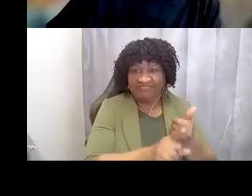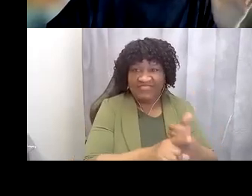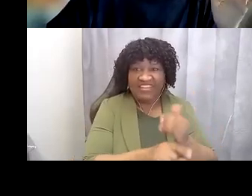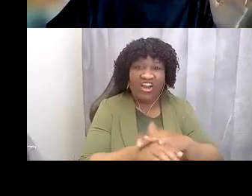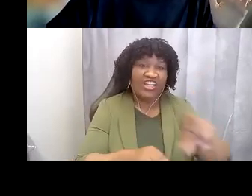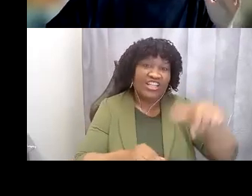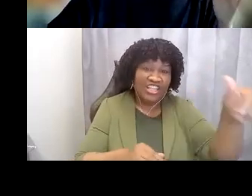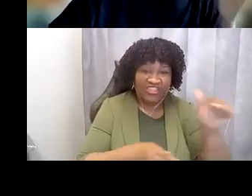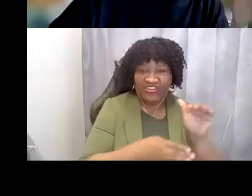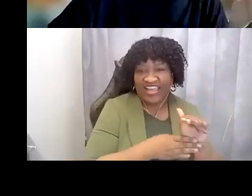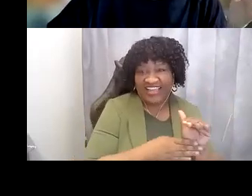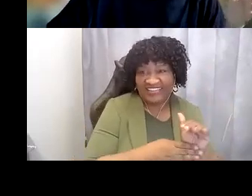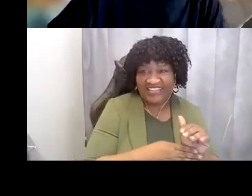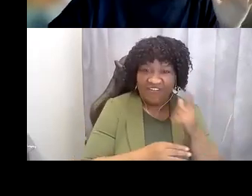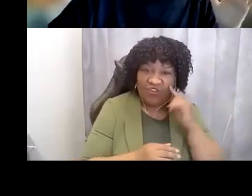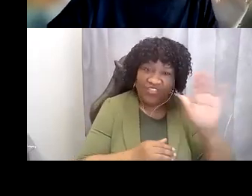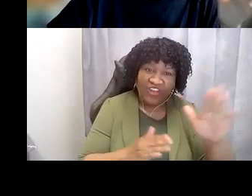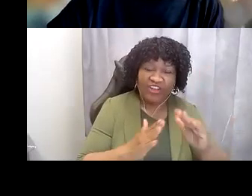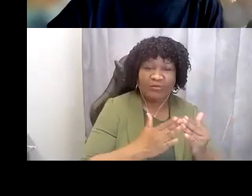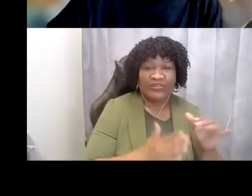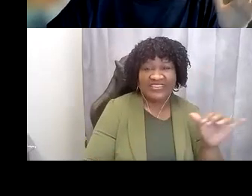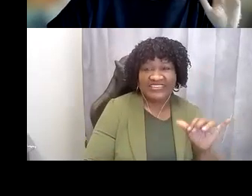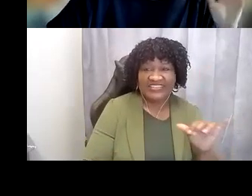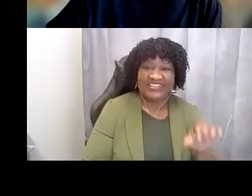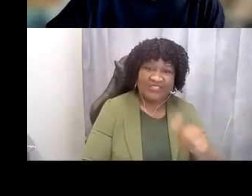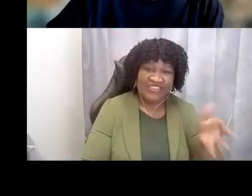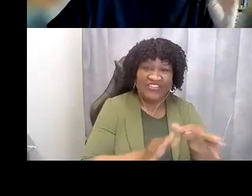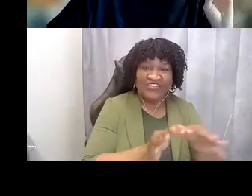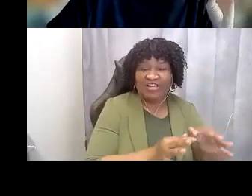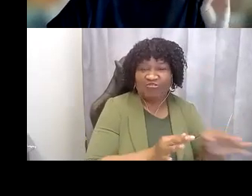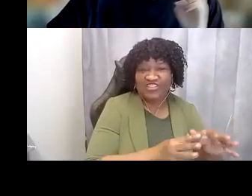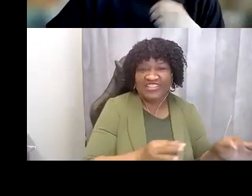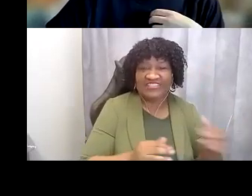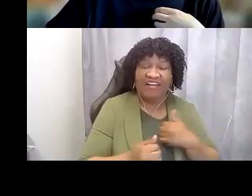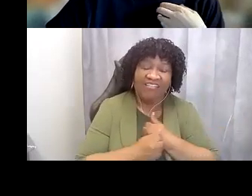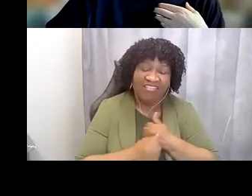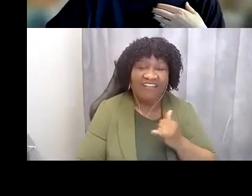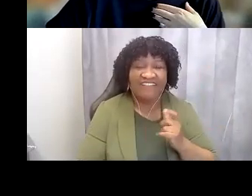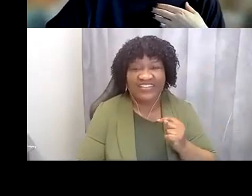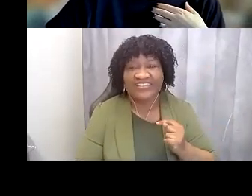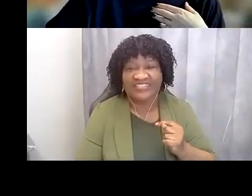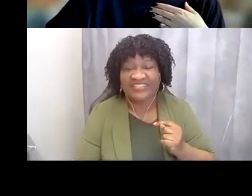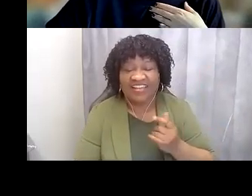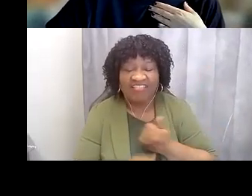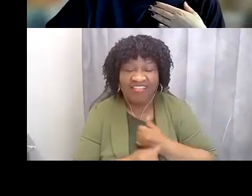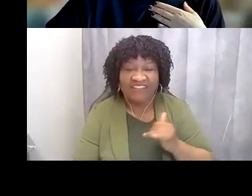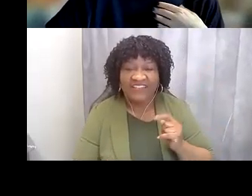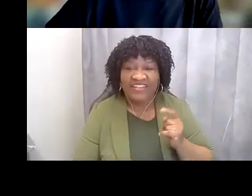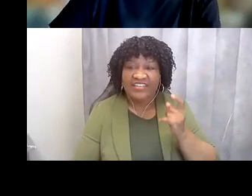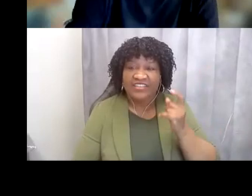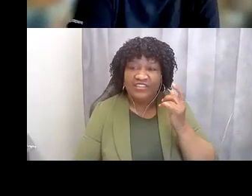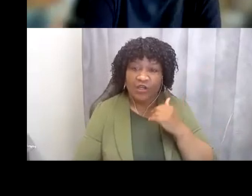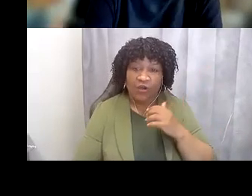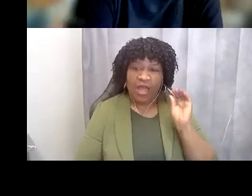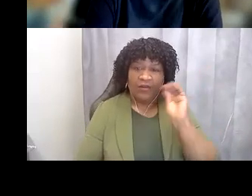night for their community in other languages, and I love that. So I put my